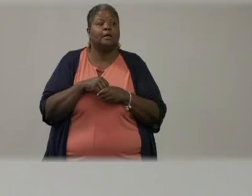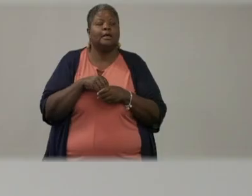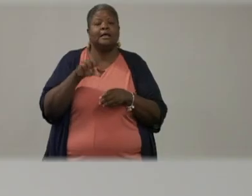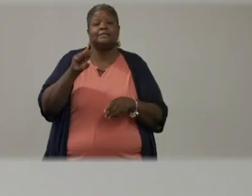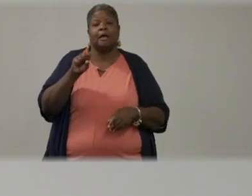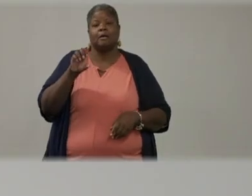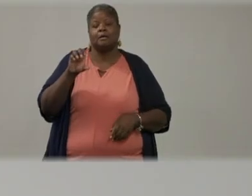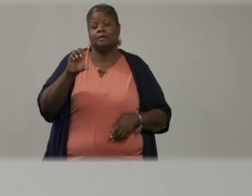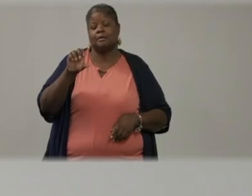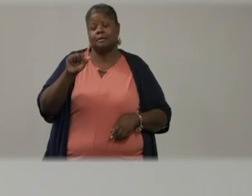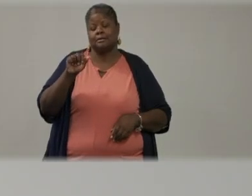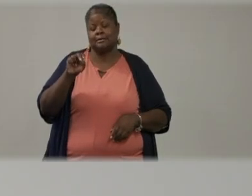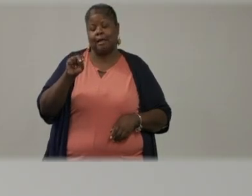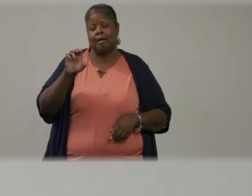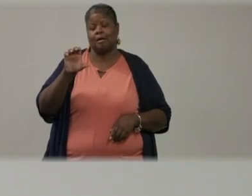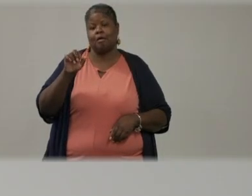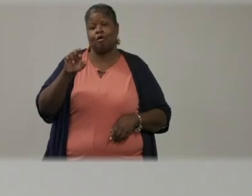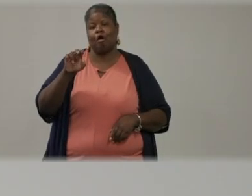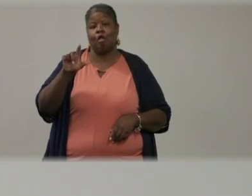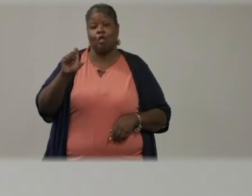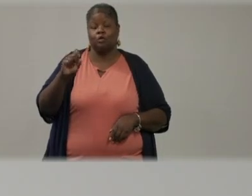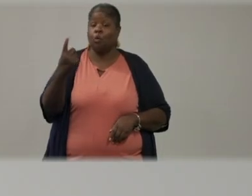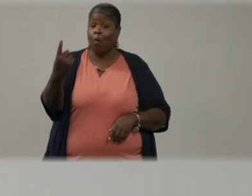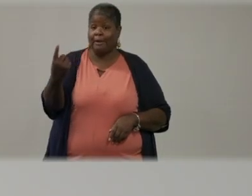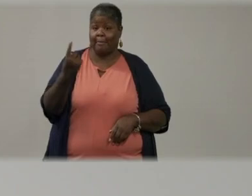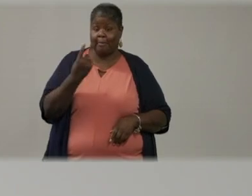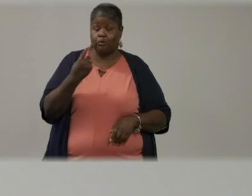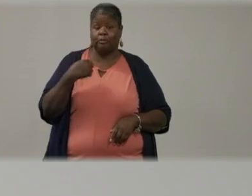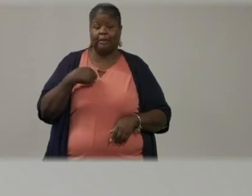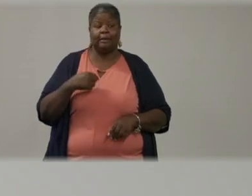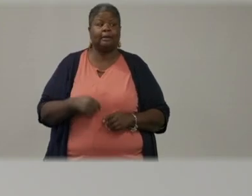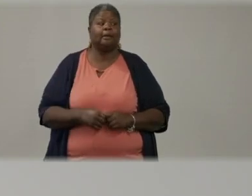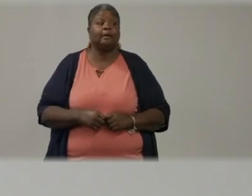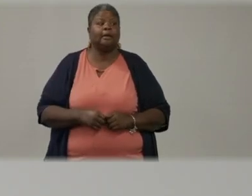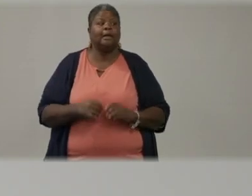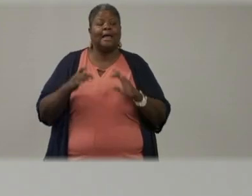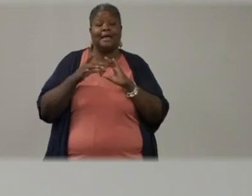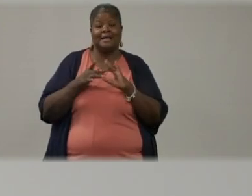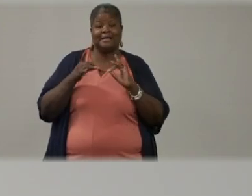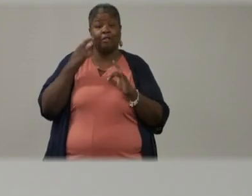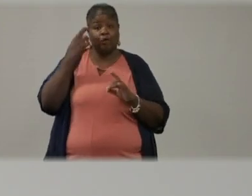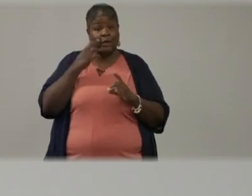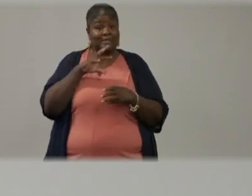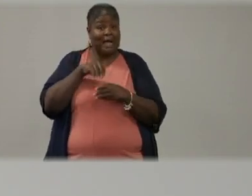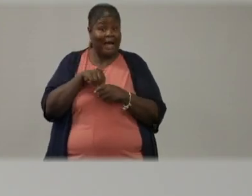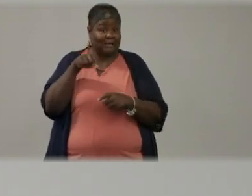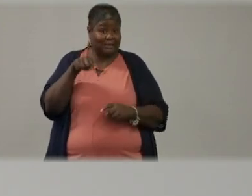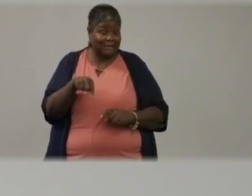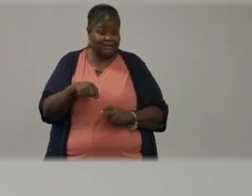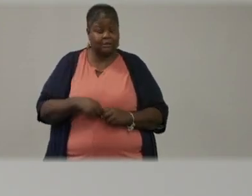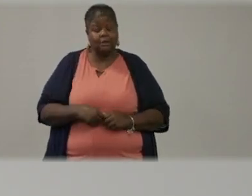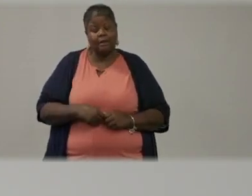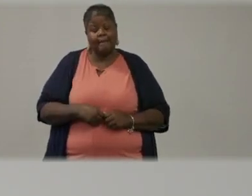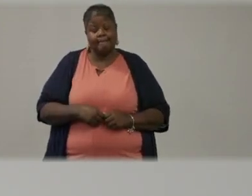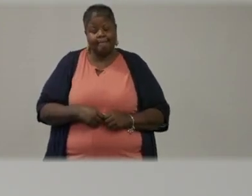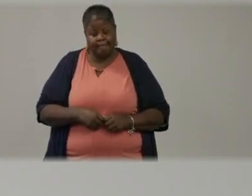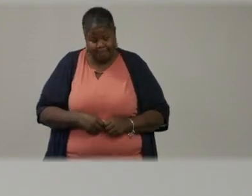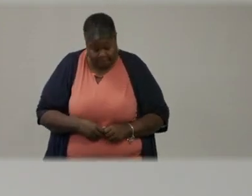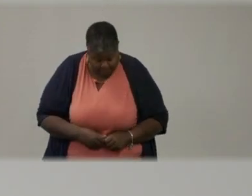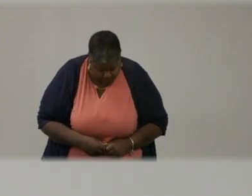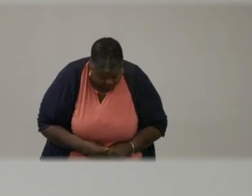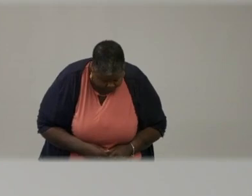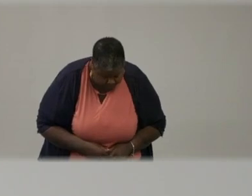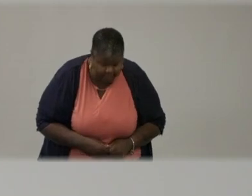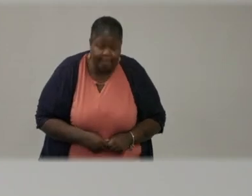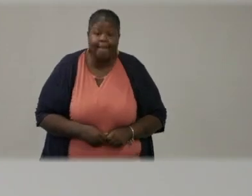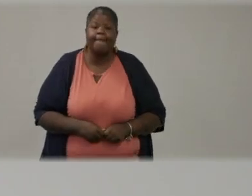Carlos, and one of them came up to me and said, the reason I got into this is there